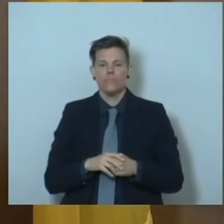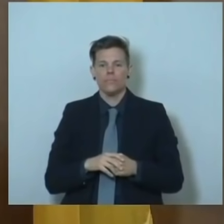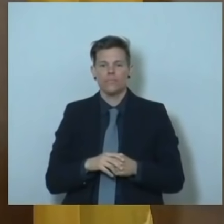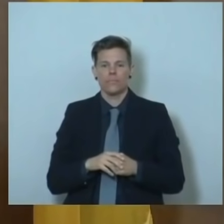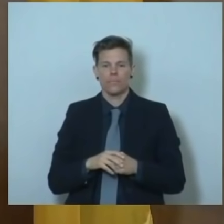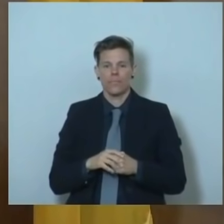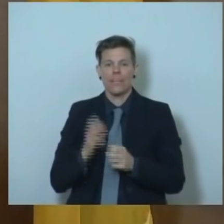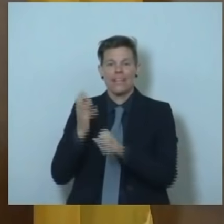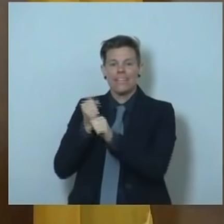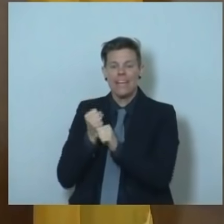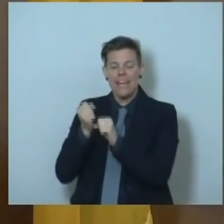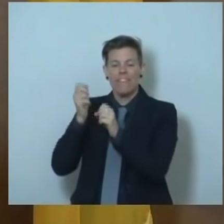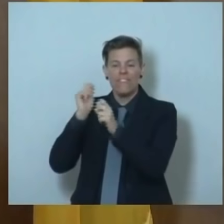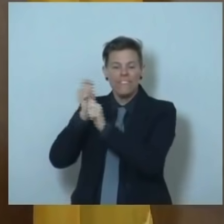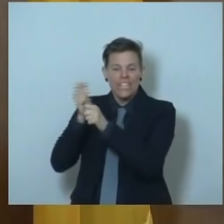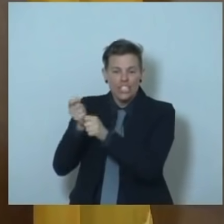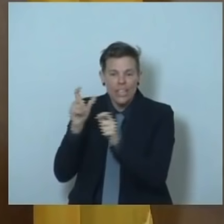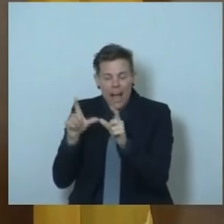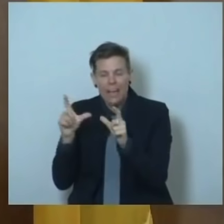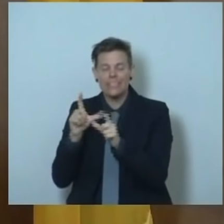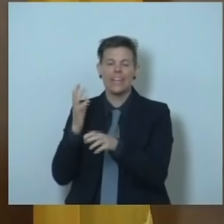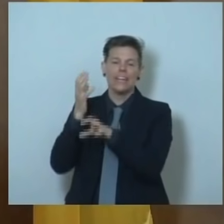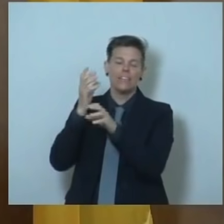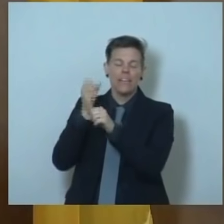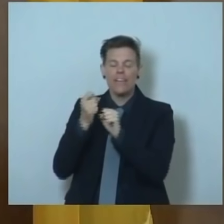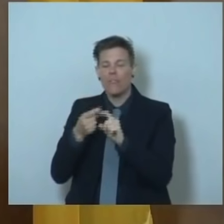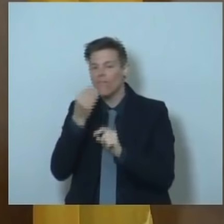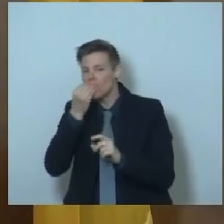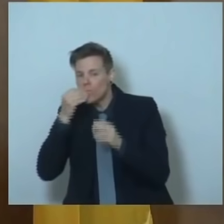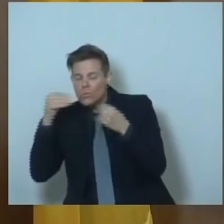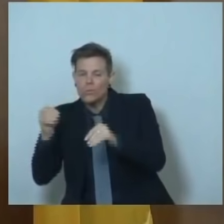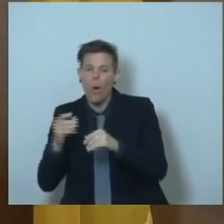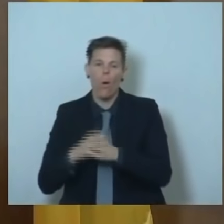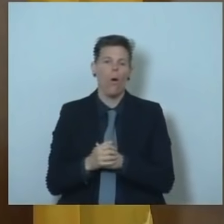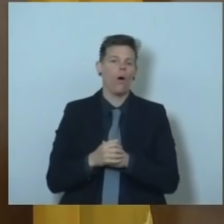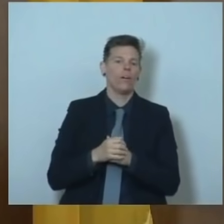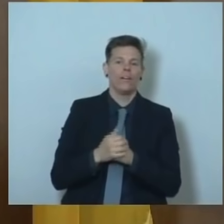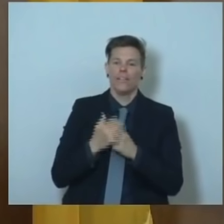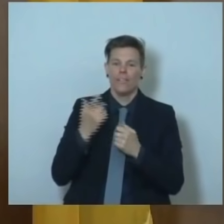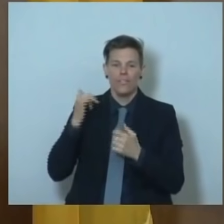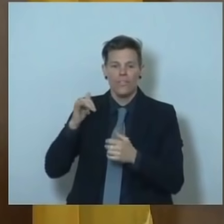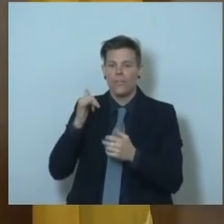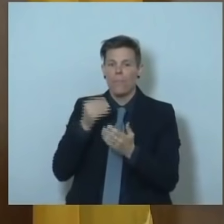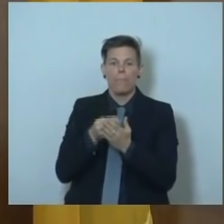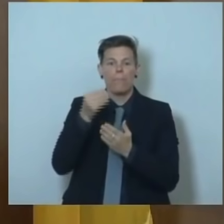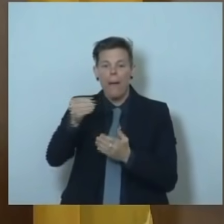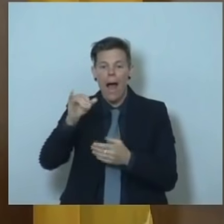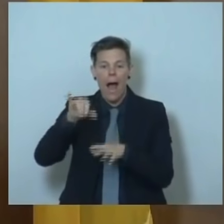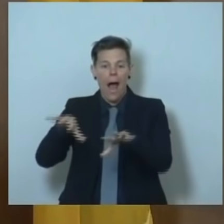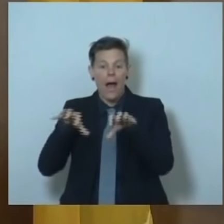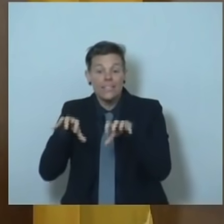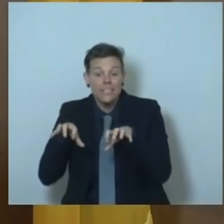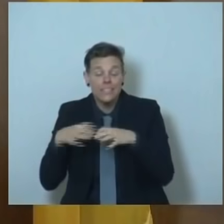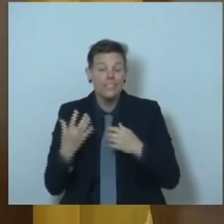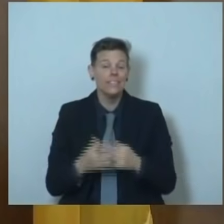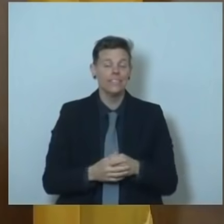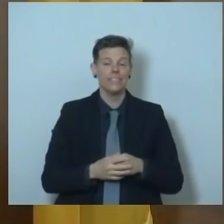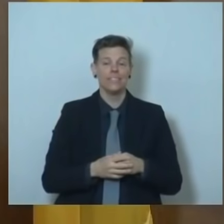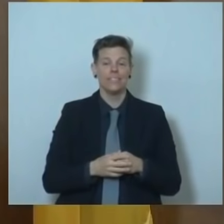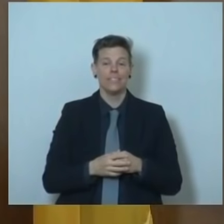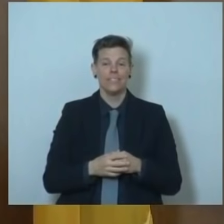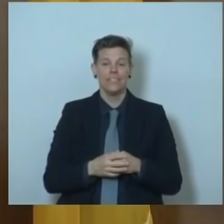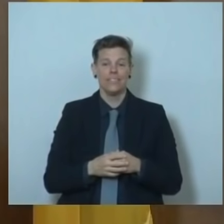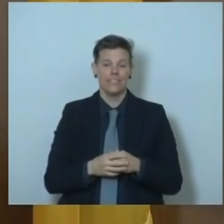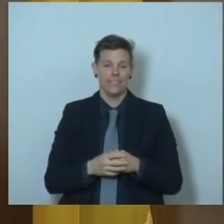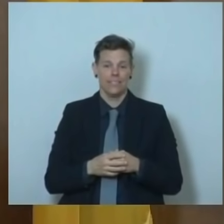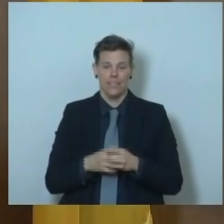the marina or go into the vendors, who go to the grocery stores, who get ice. They bring the virus in,